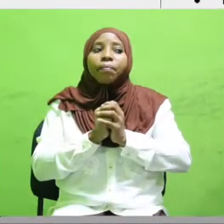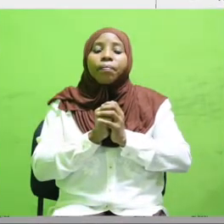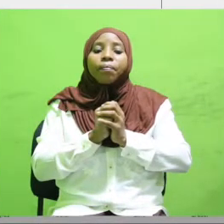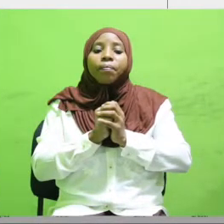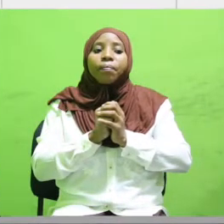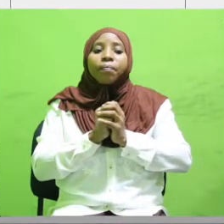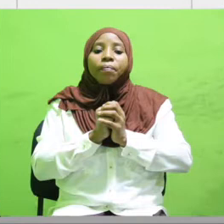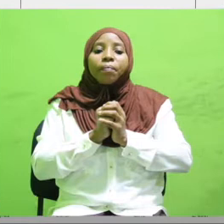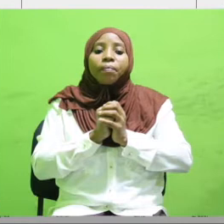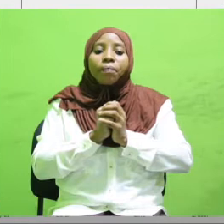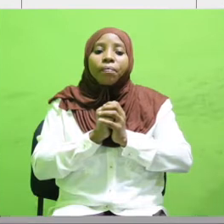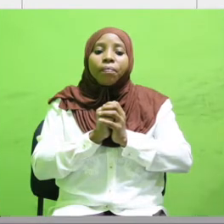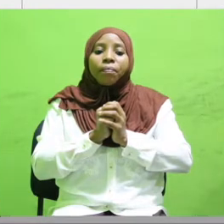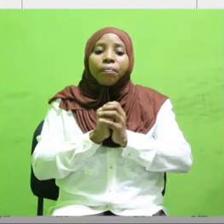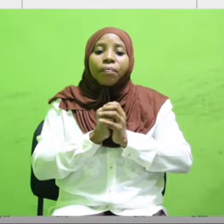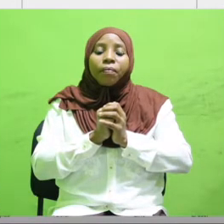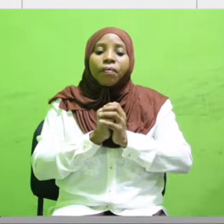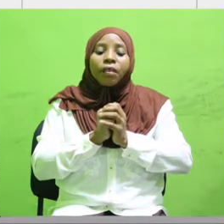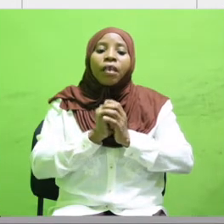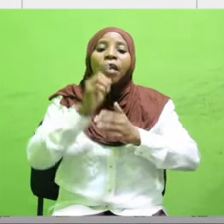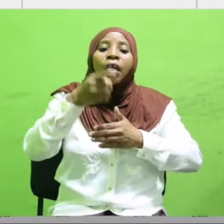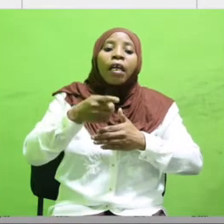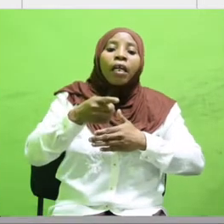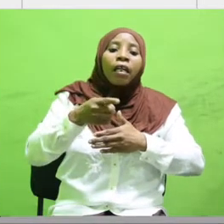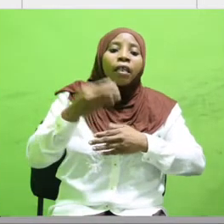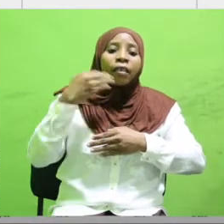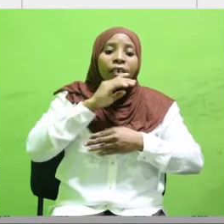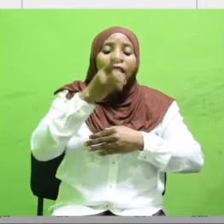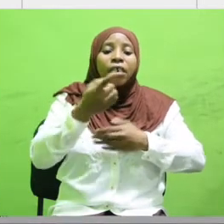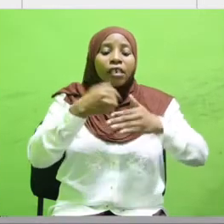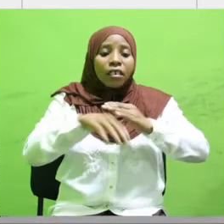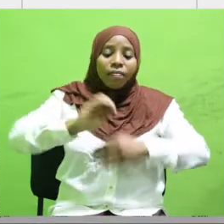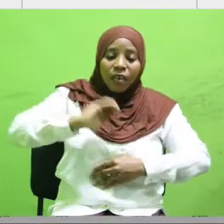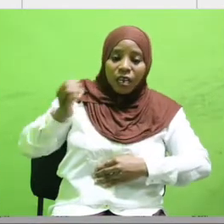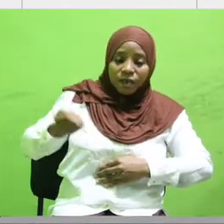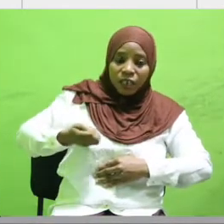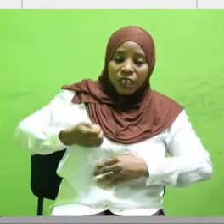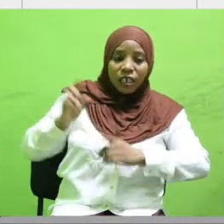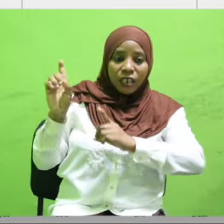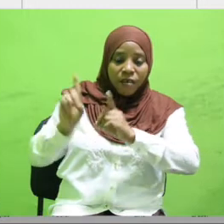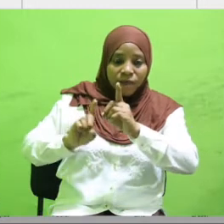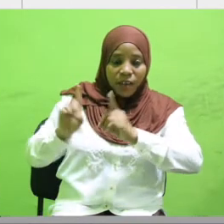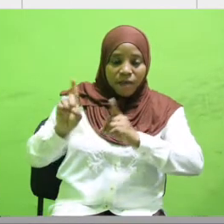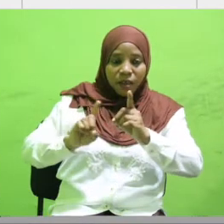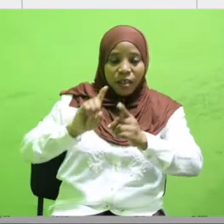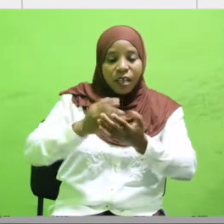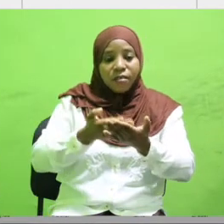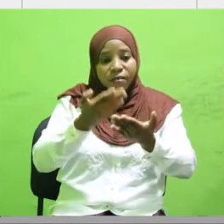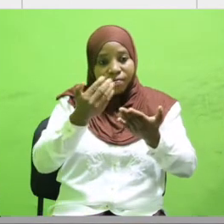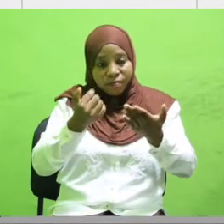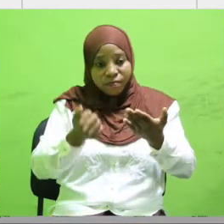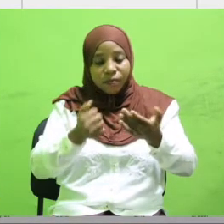to outline the characteristics of the phyla of kingdom fungi and write an example